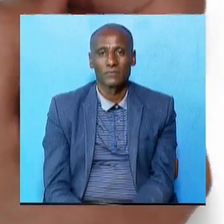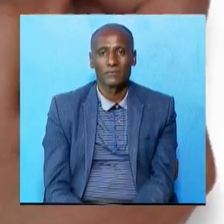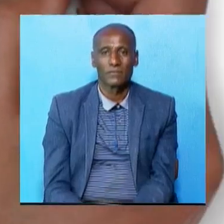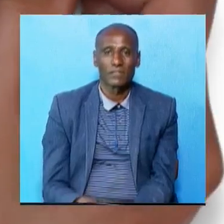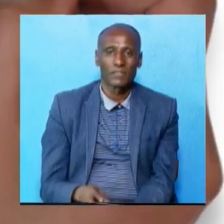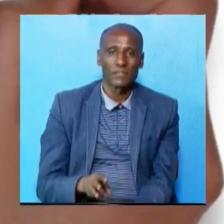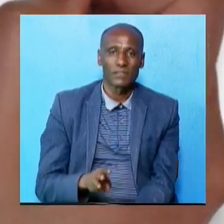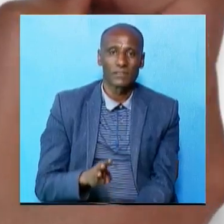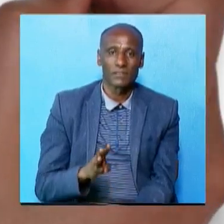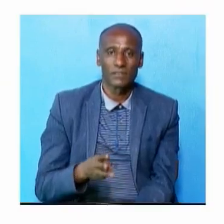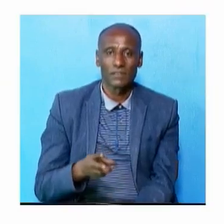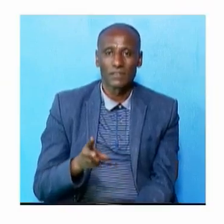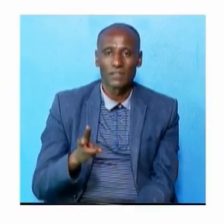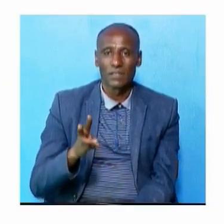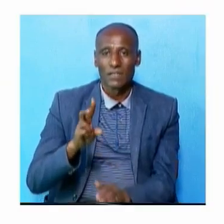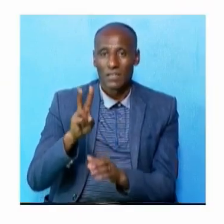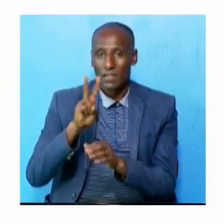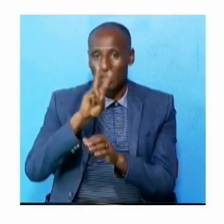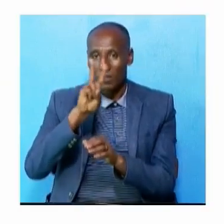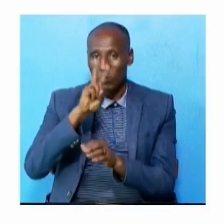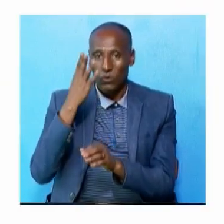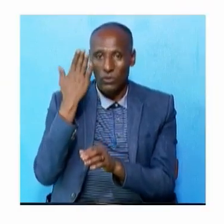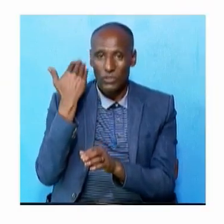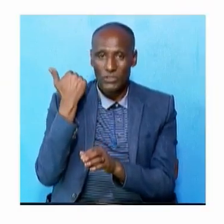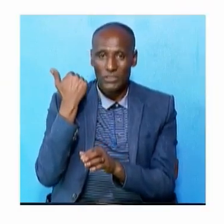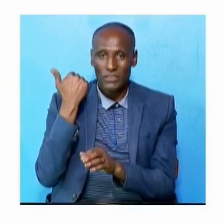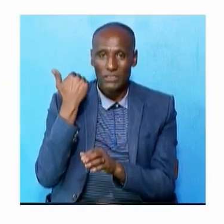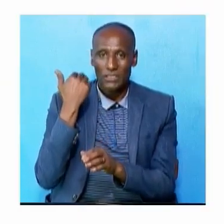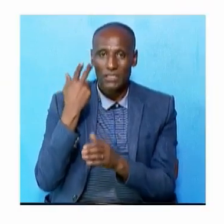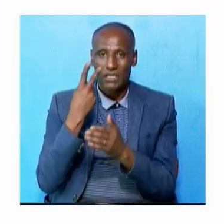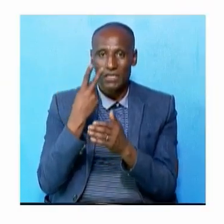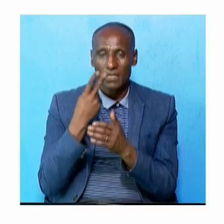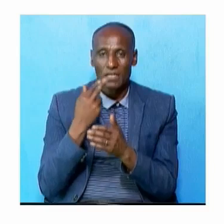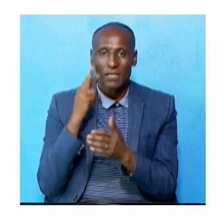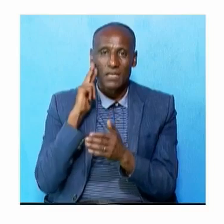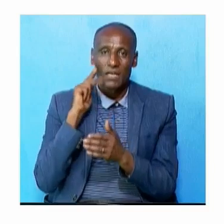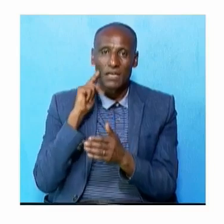watched her purse blank.